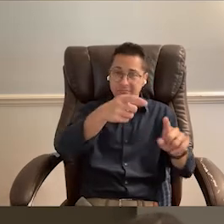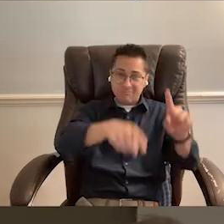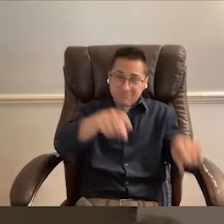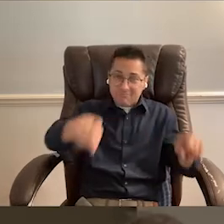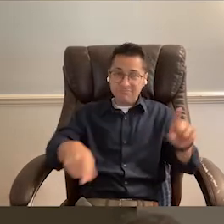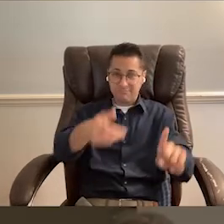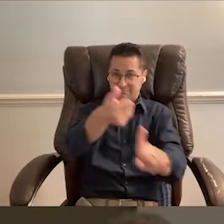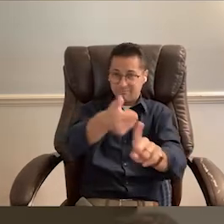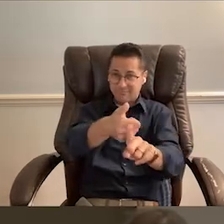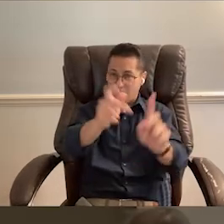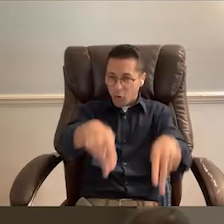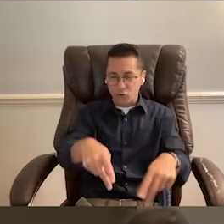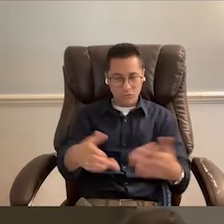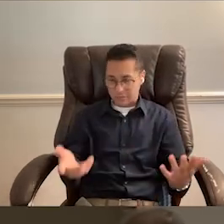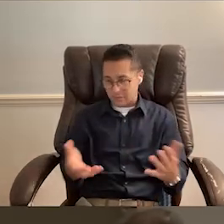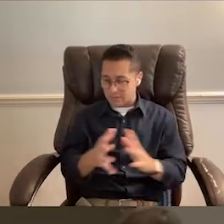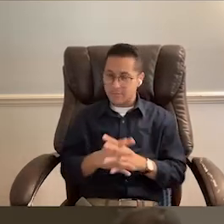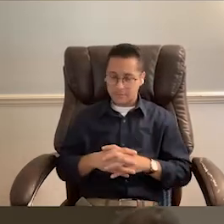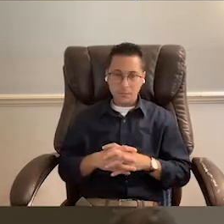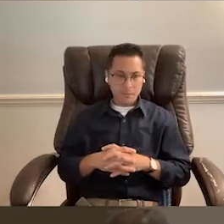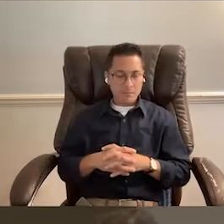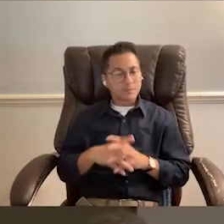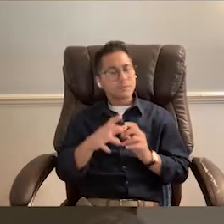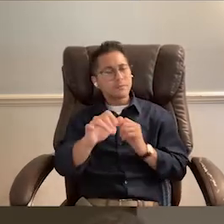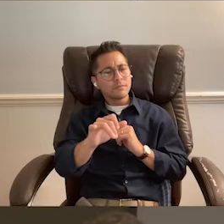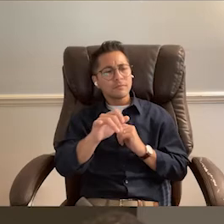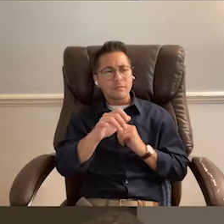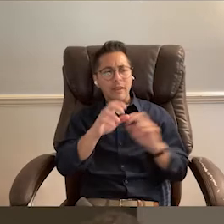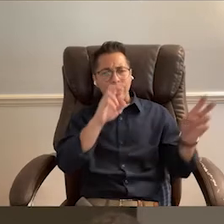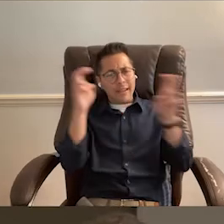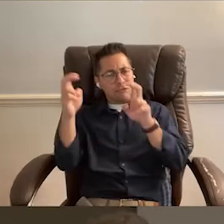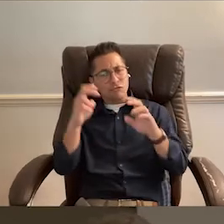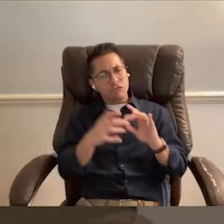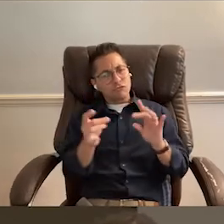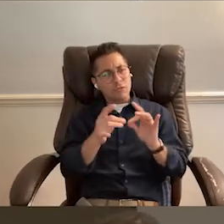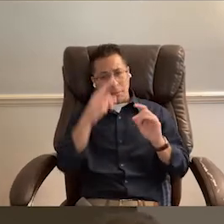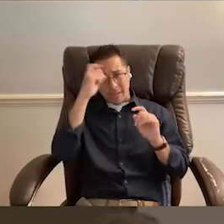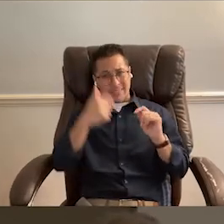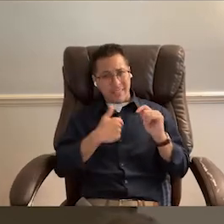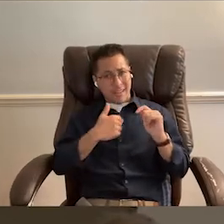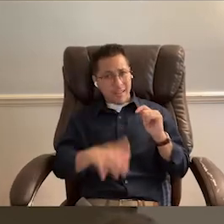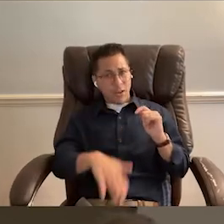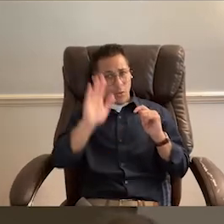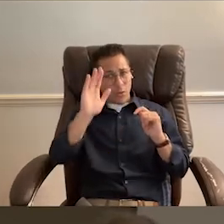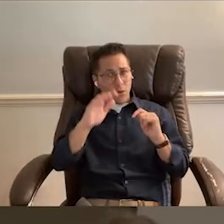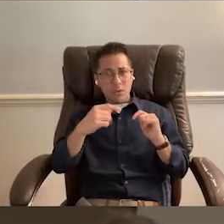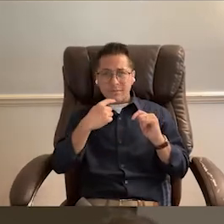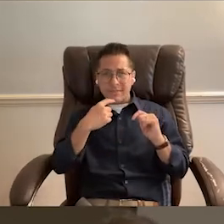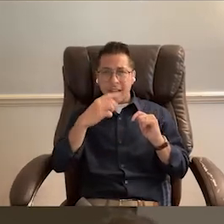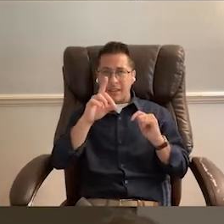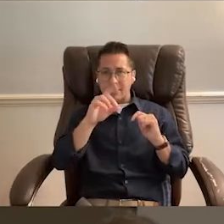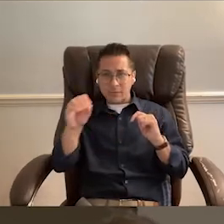and we'll go over what it means. Depends on your child. I mean, every single person is different, especially every child. So, I mean.